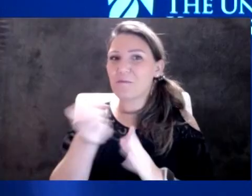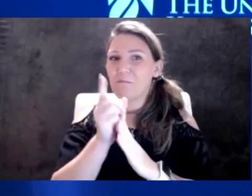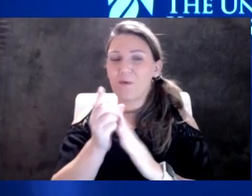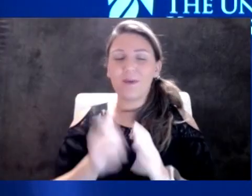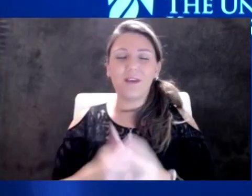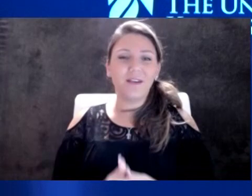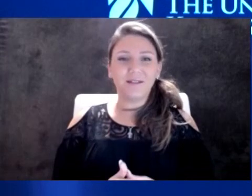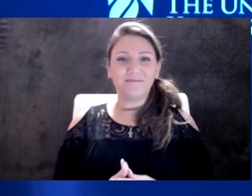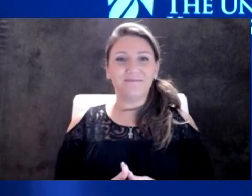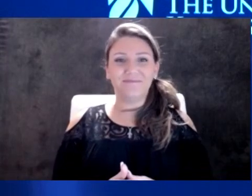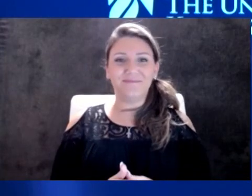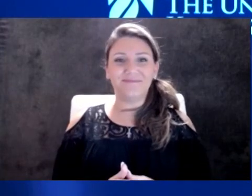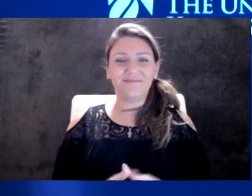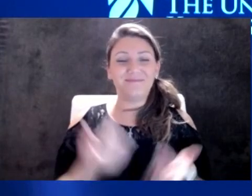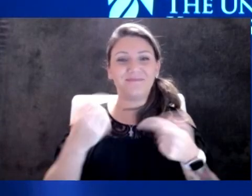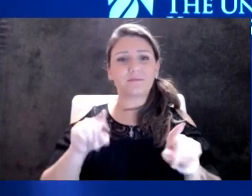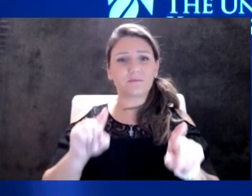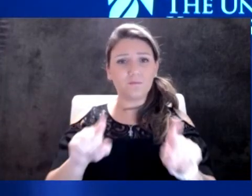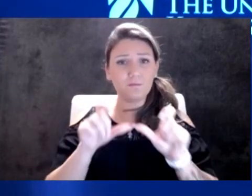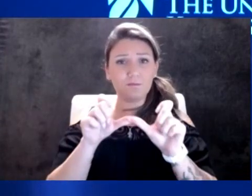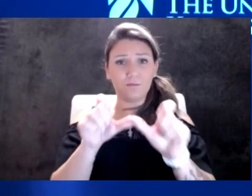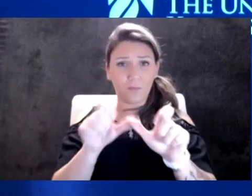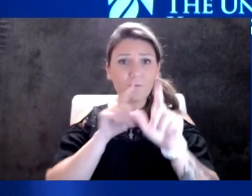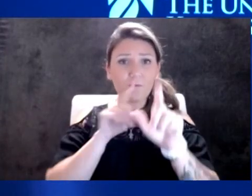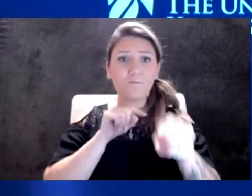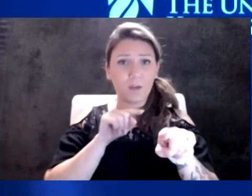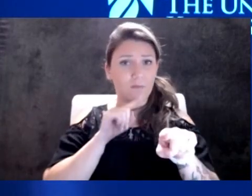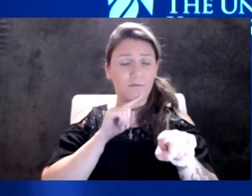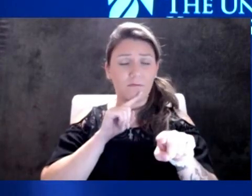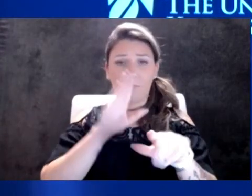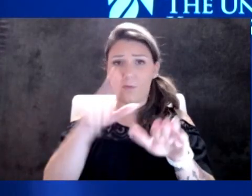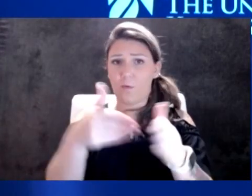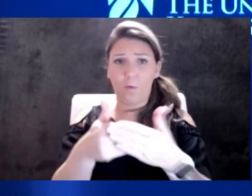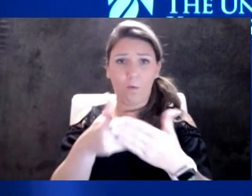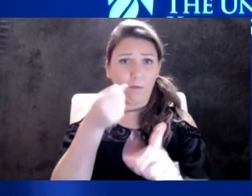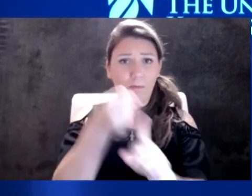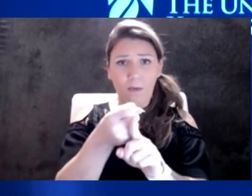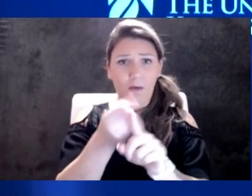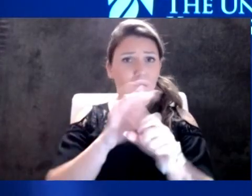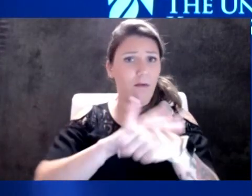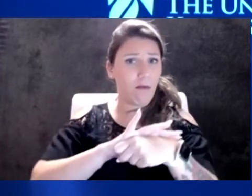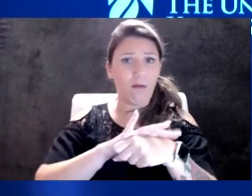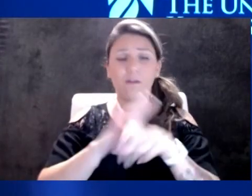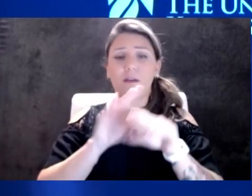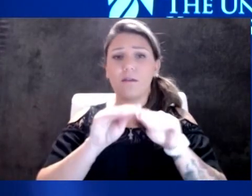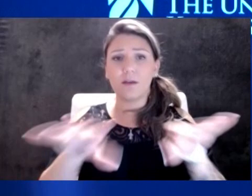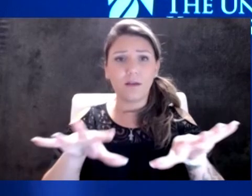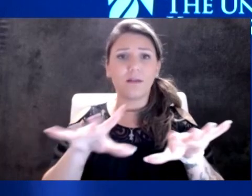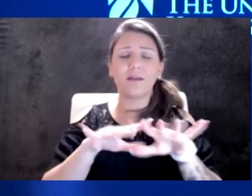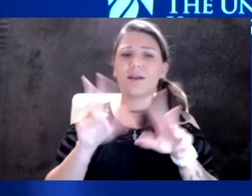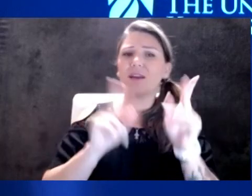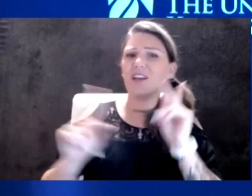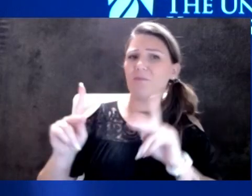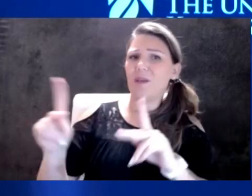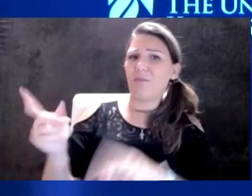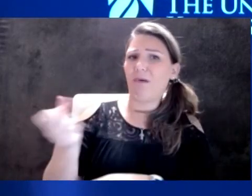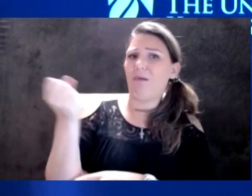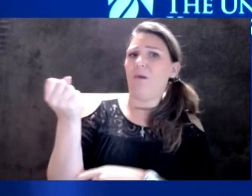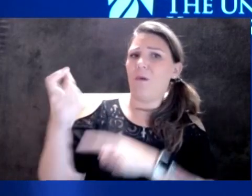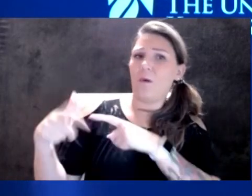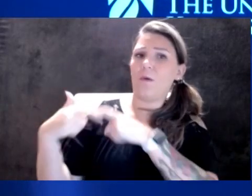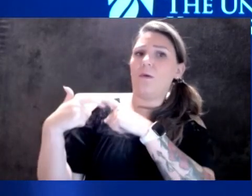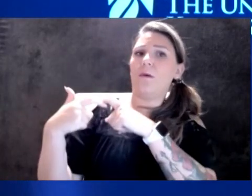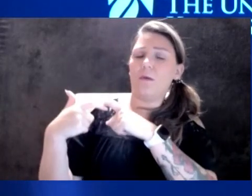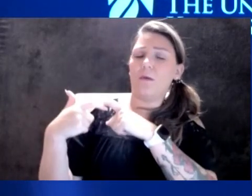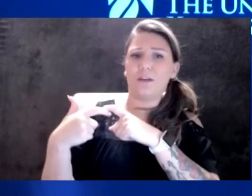have continued to report throughout this pandemic that people are putting off screenings due to COVID-19, and we have started to see